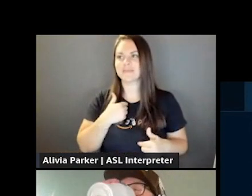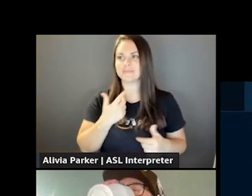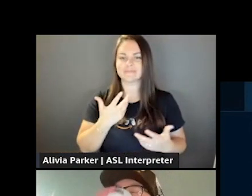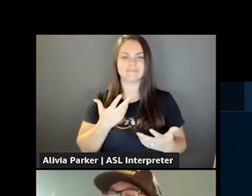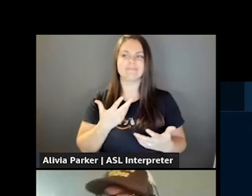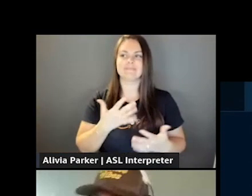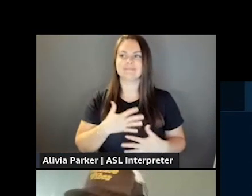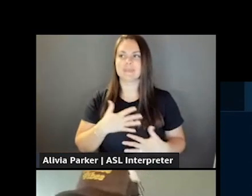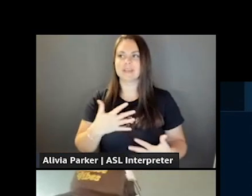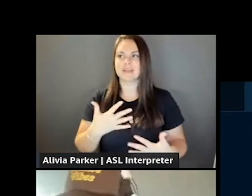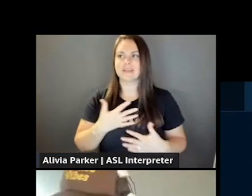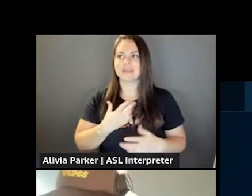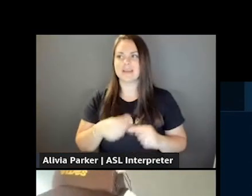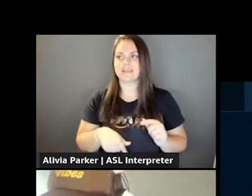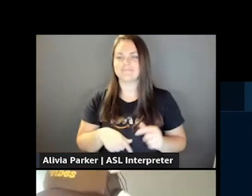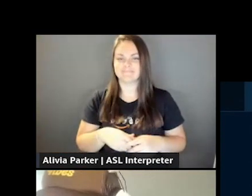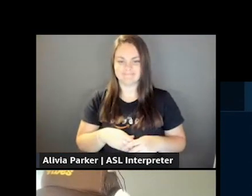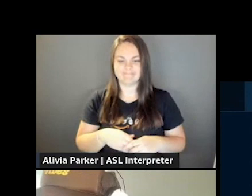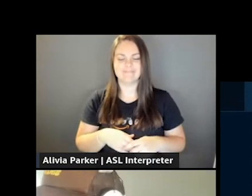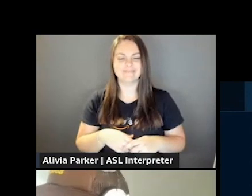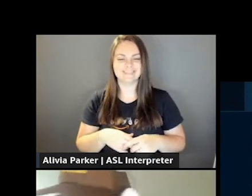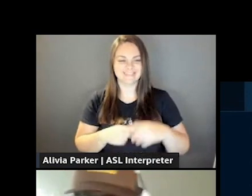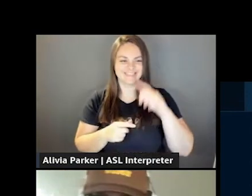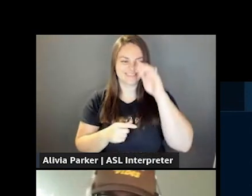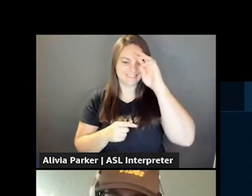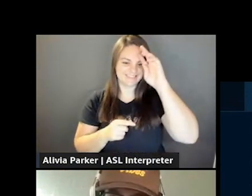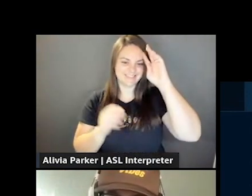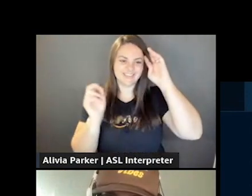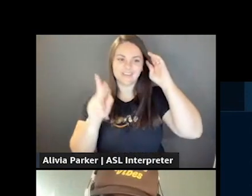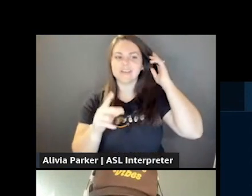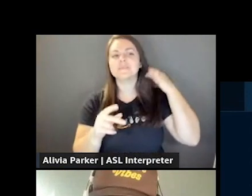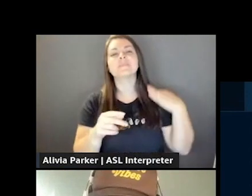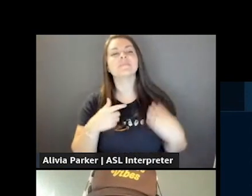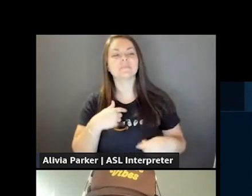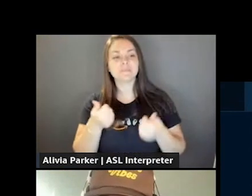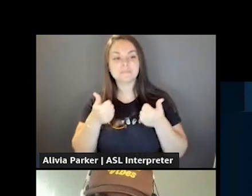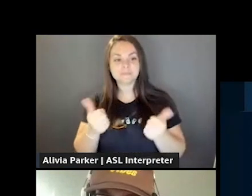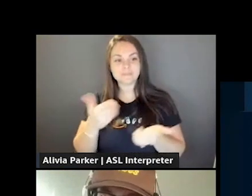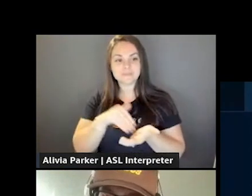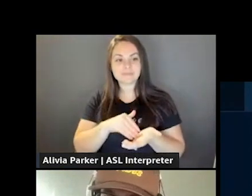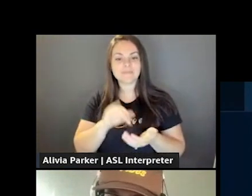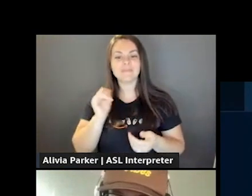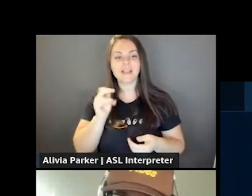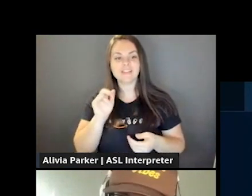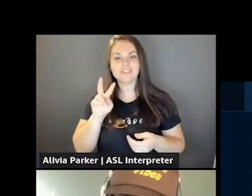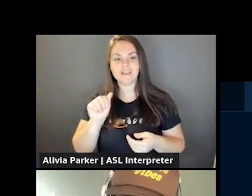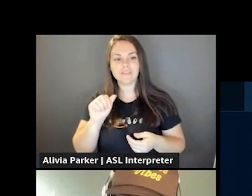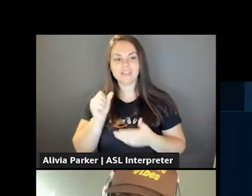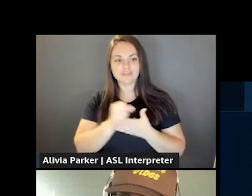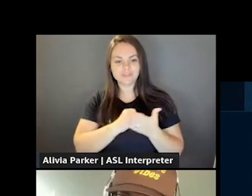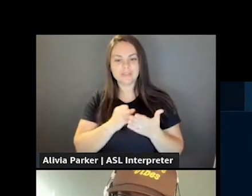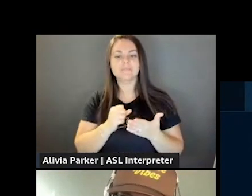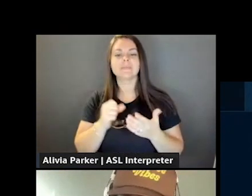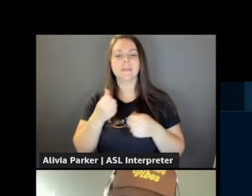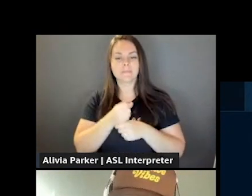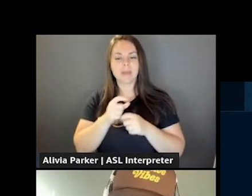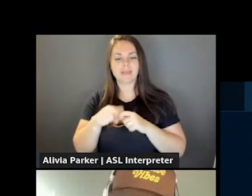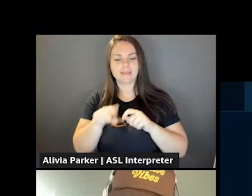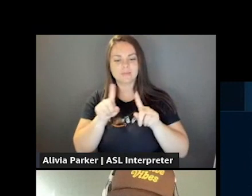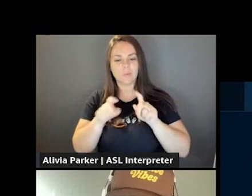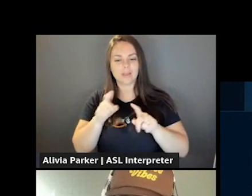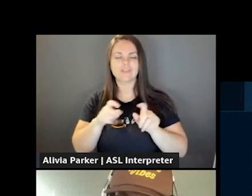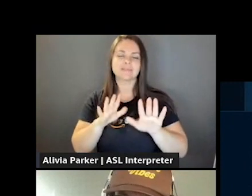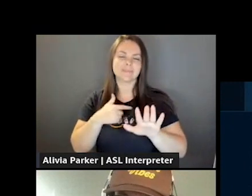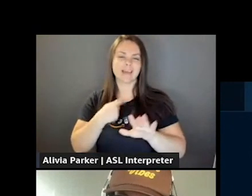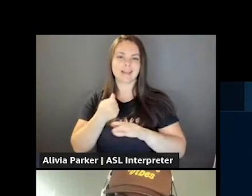Let me try this again here. So we have JavaScript. We're going to make these queries. There we go. I deleted it too soon. Let's try